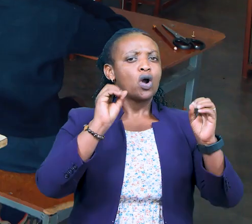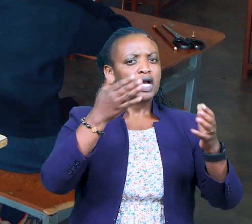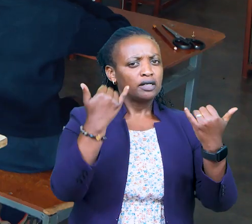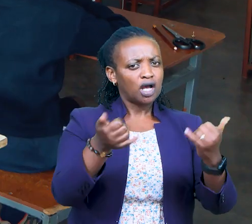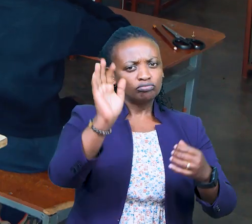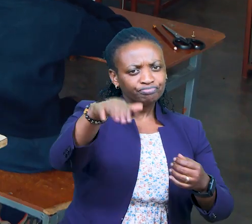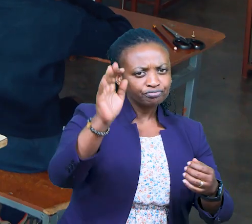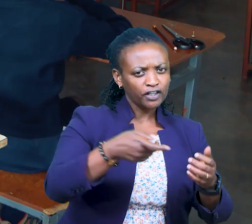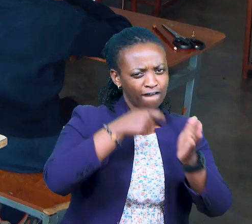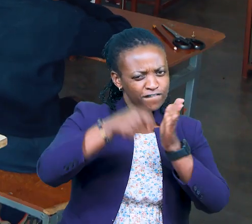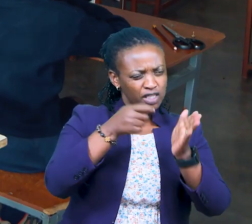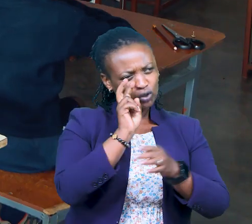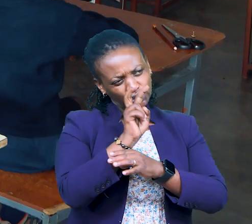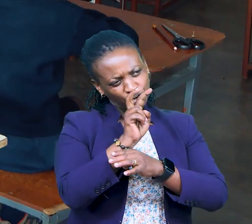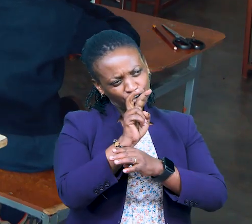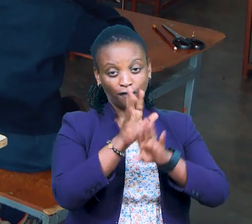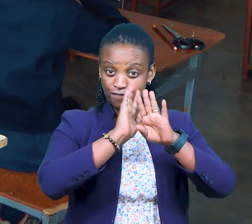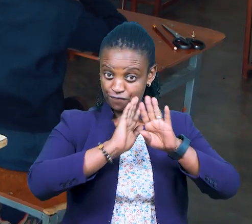From the video you have watched,